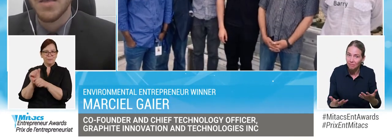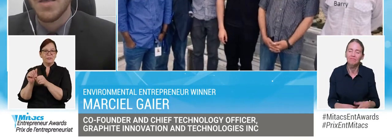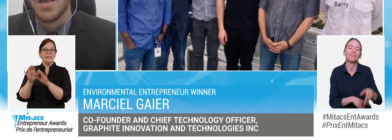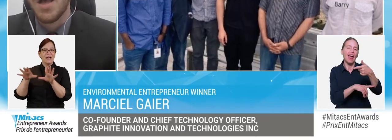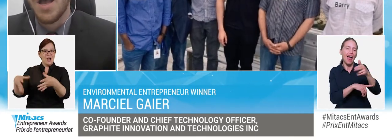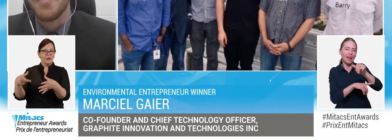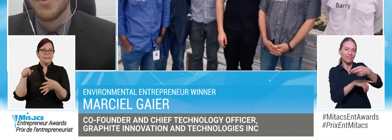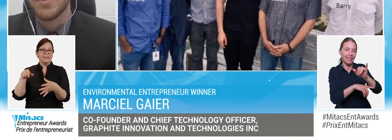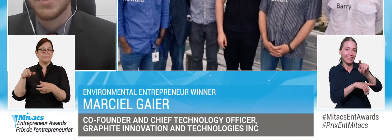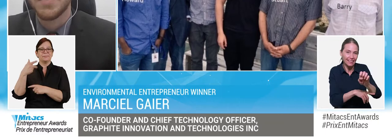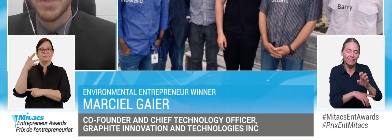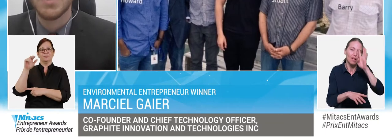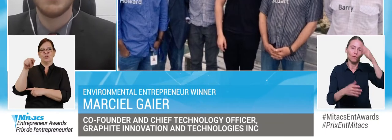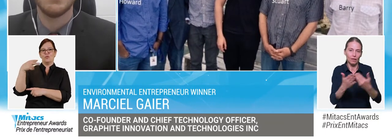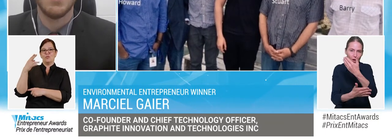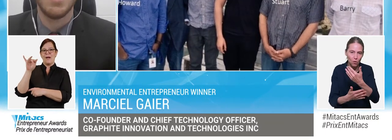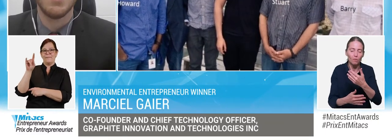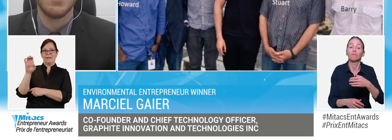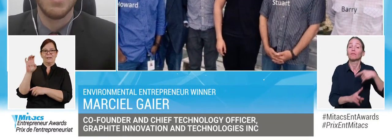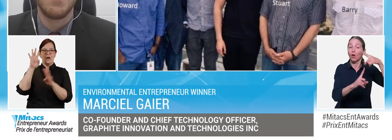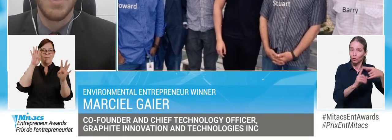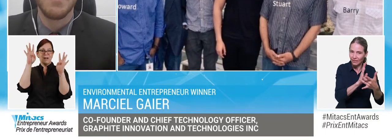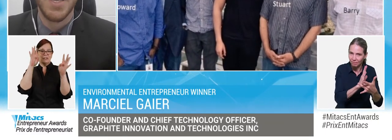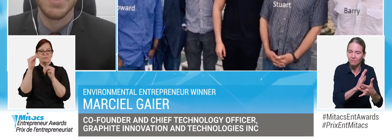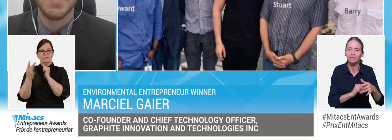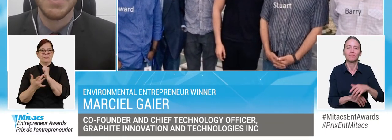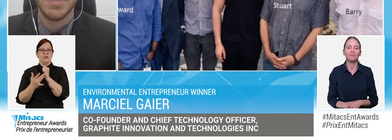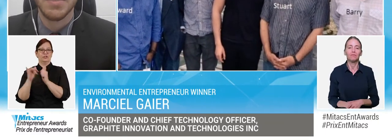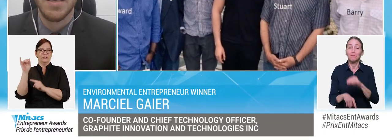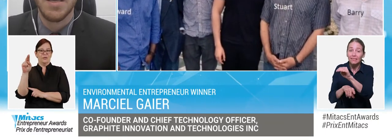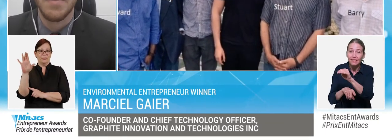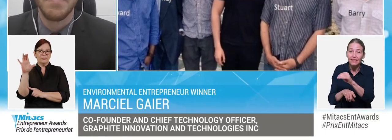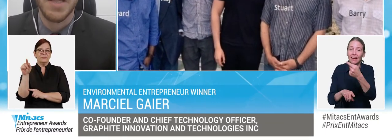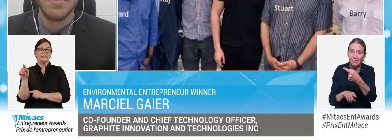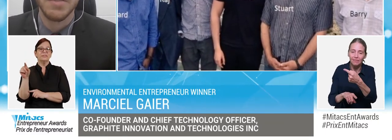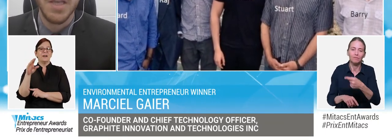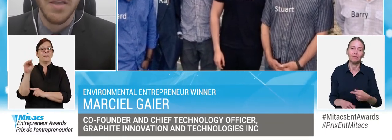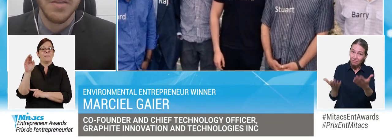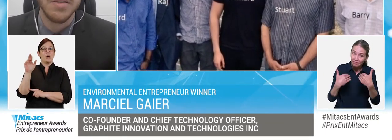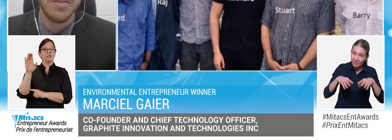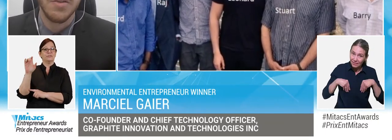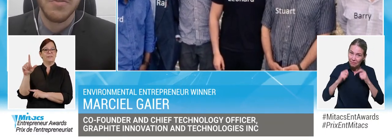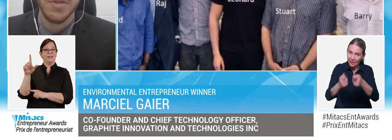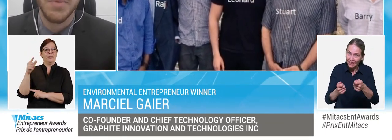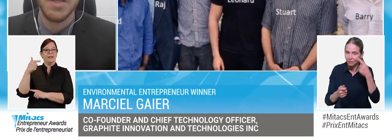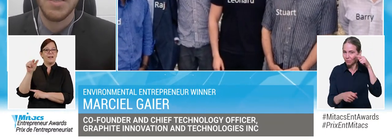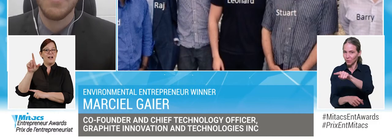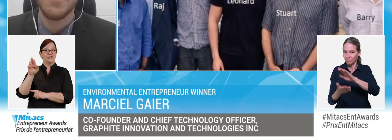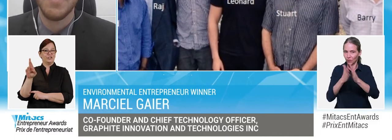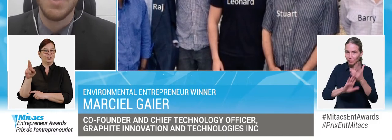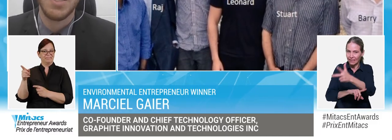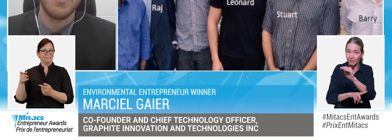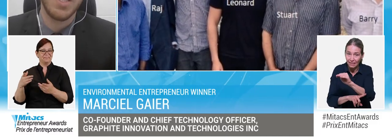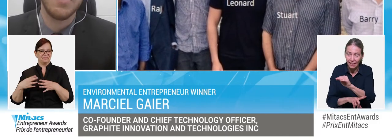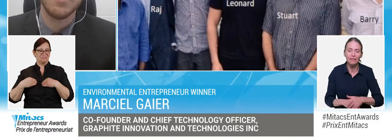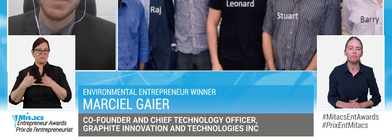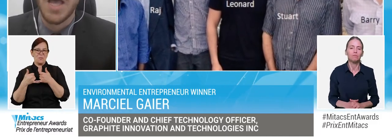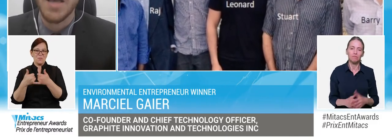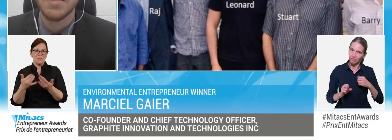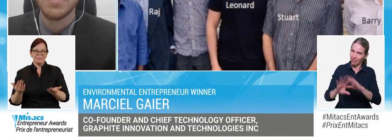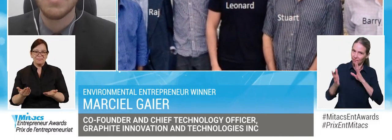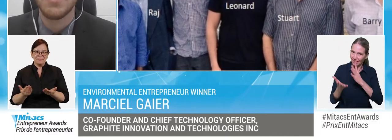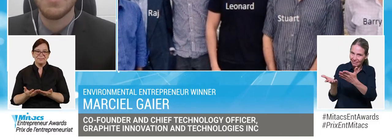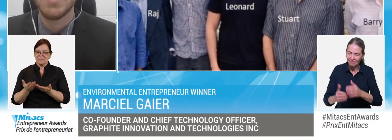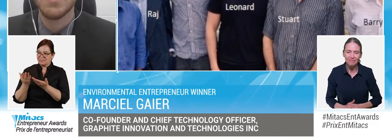finally, I'm honored to be here. And my experience as a material scientist, I truly believe that we can